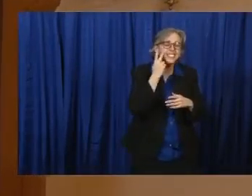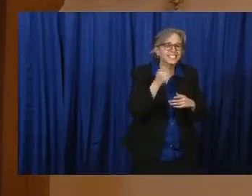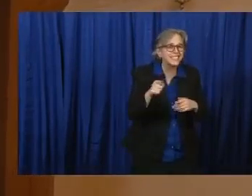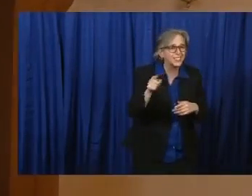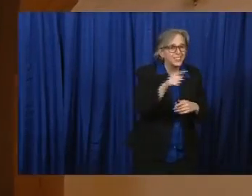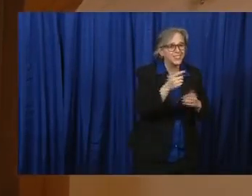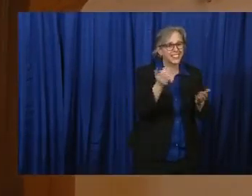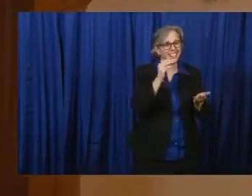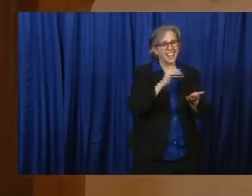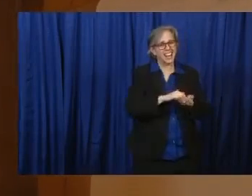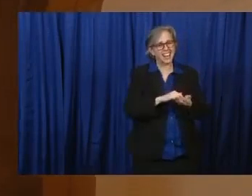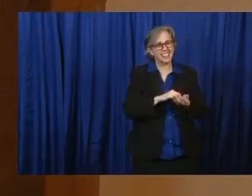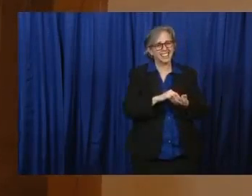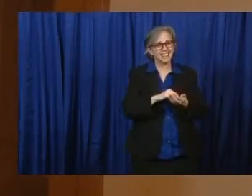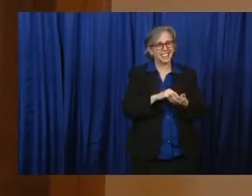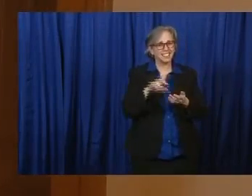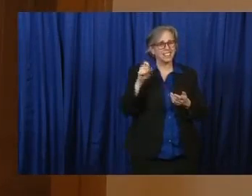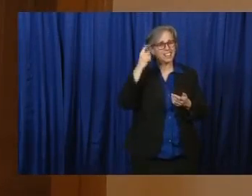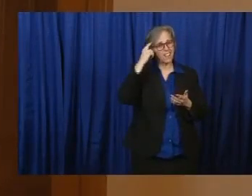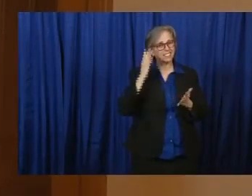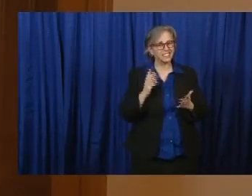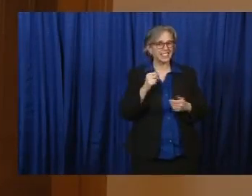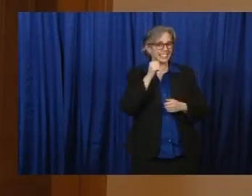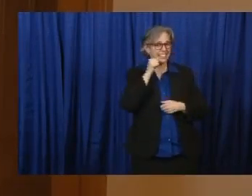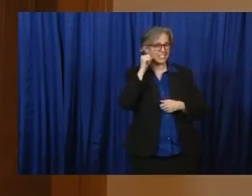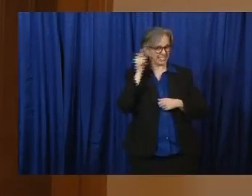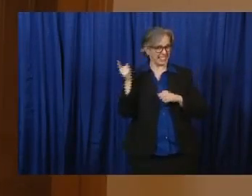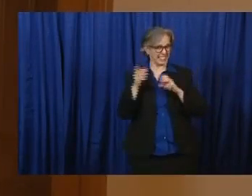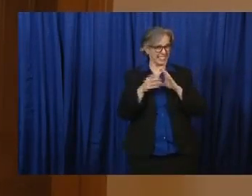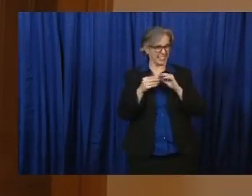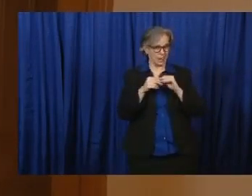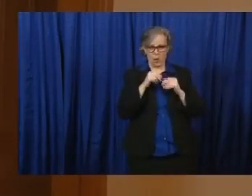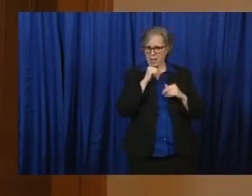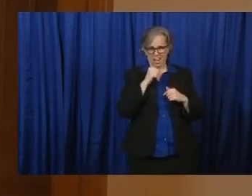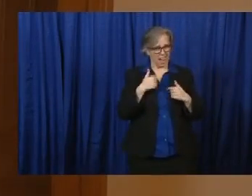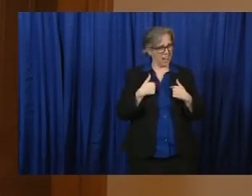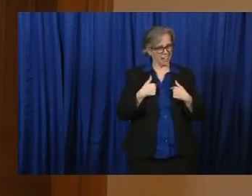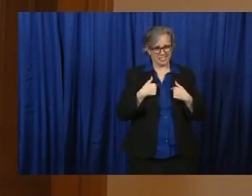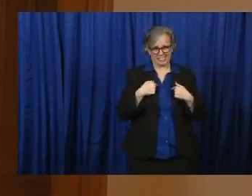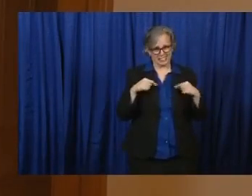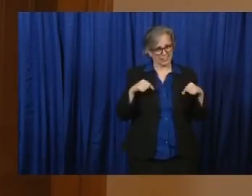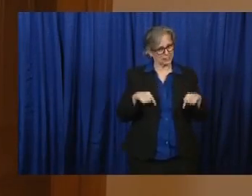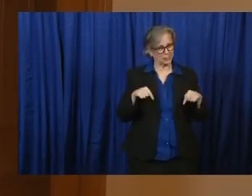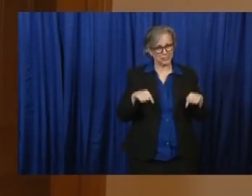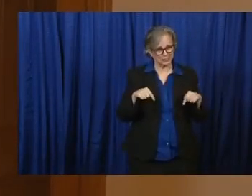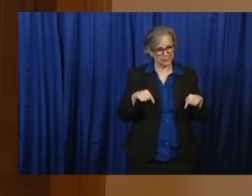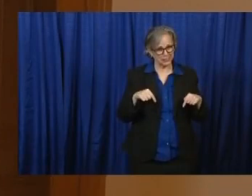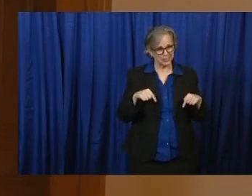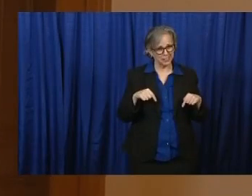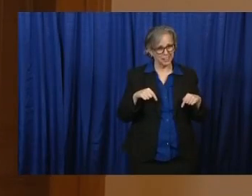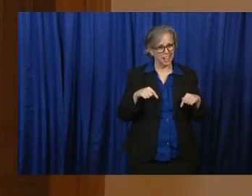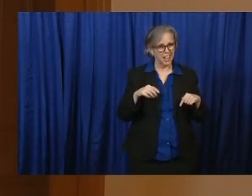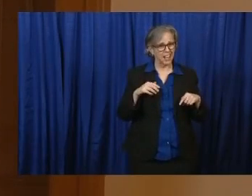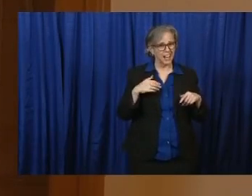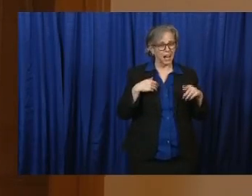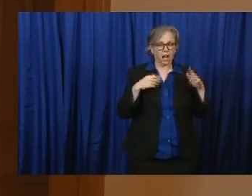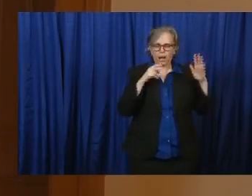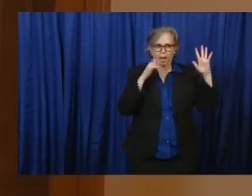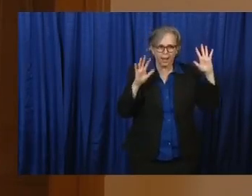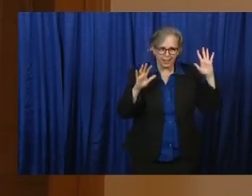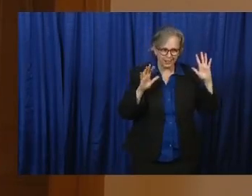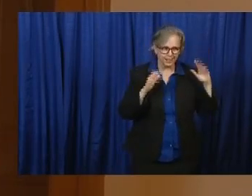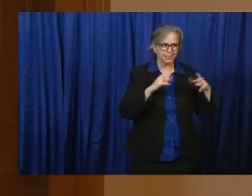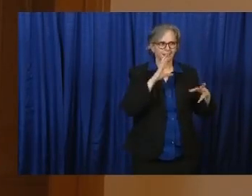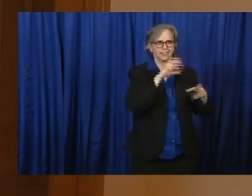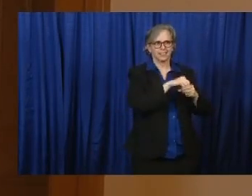the governor mentioned yesterday, I was not at the unexpected press briefing. I was actually